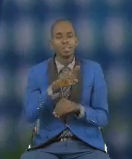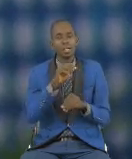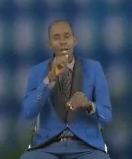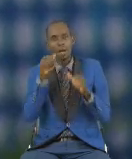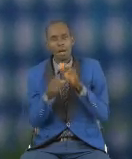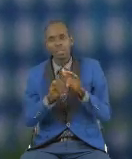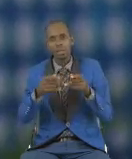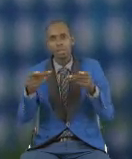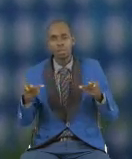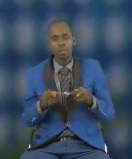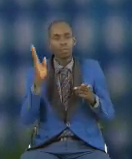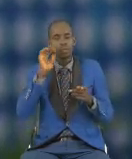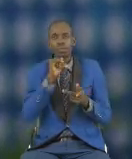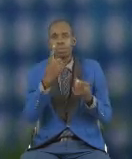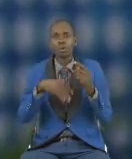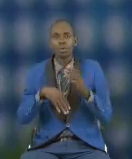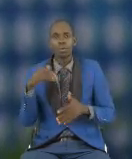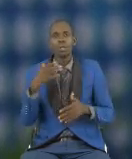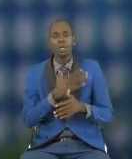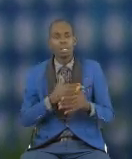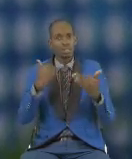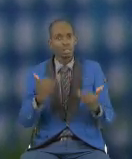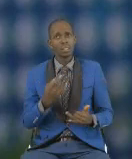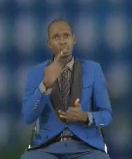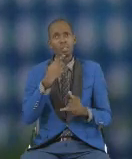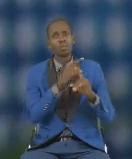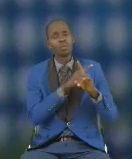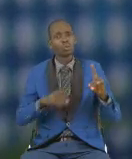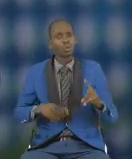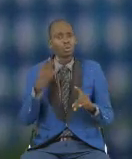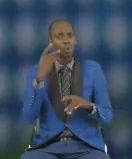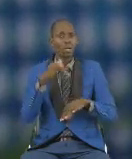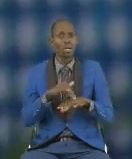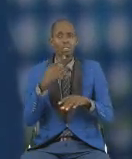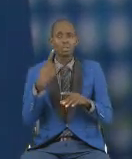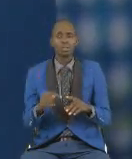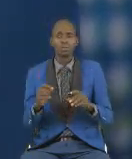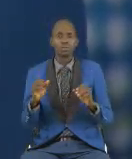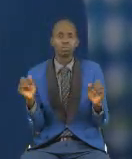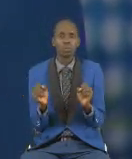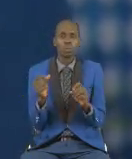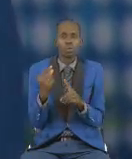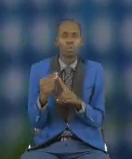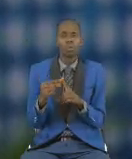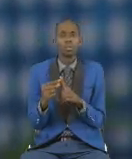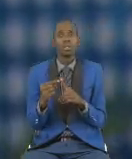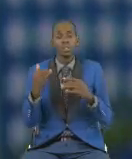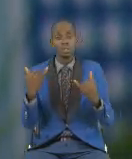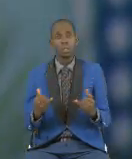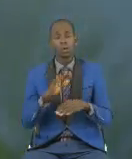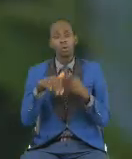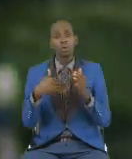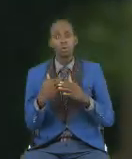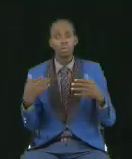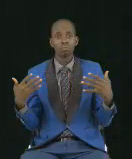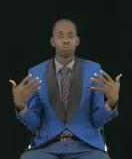said, Lord, behold their threatenings. At this time, their threatenings will not drive the